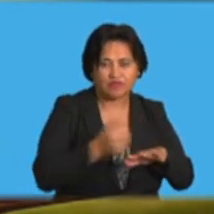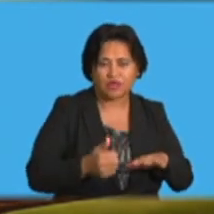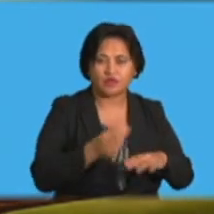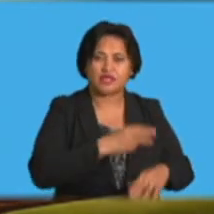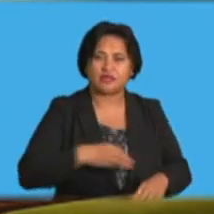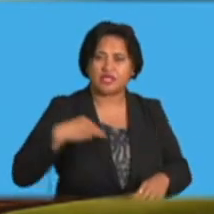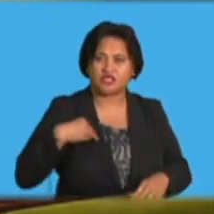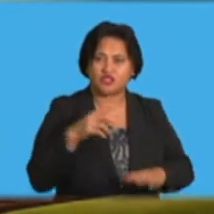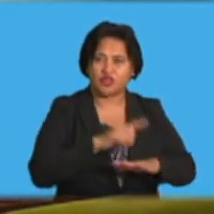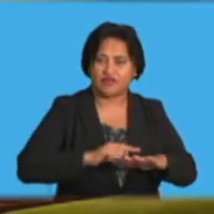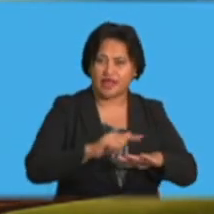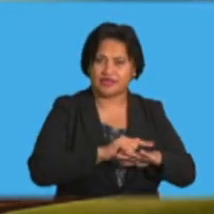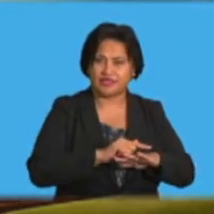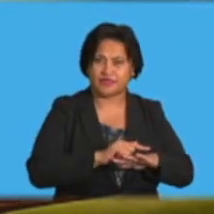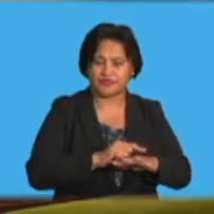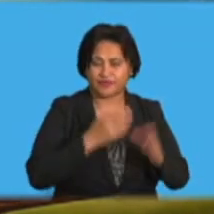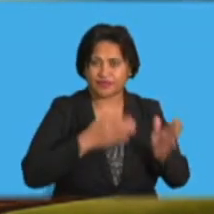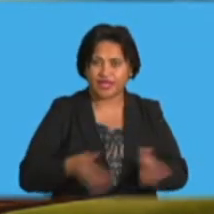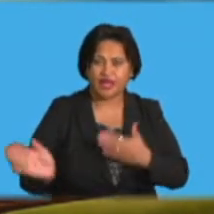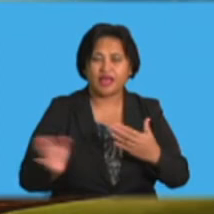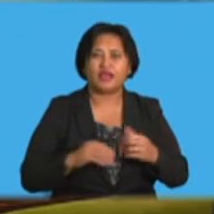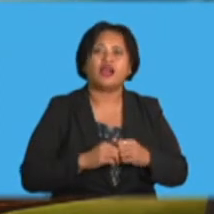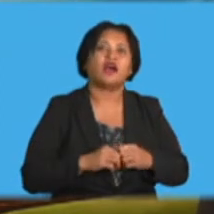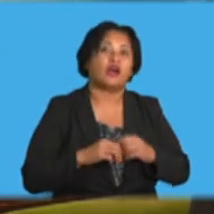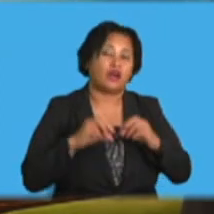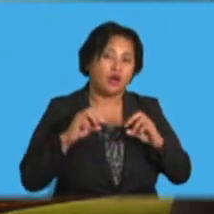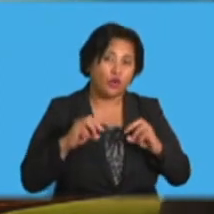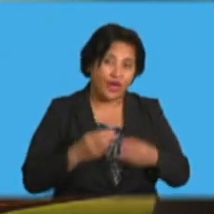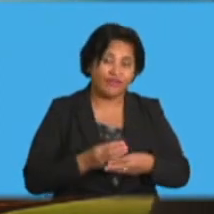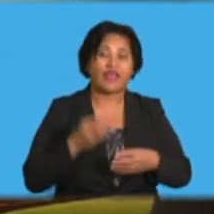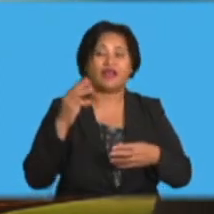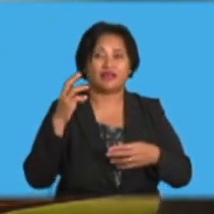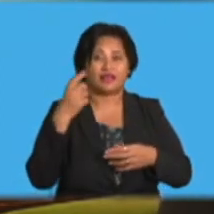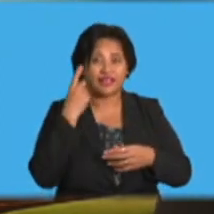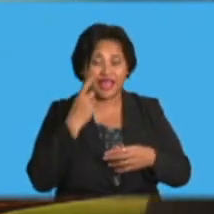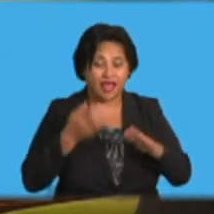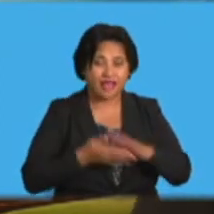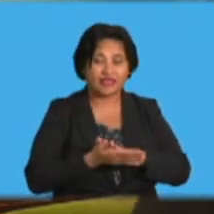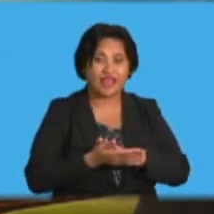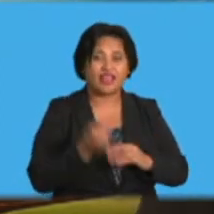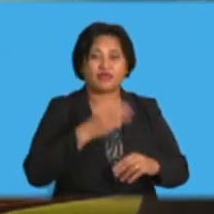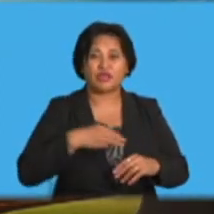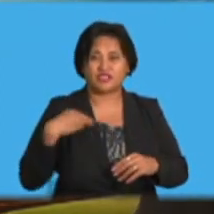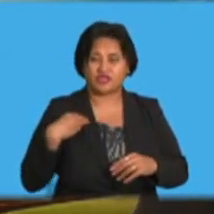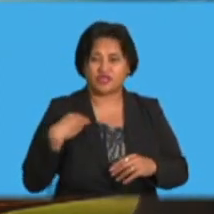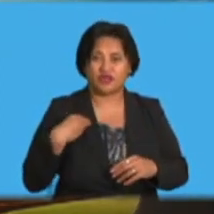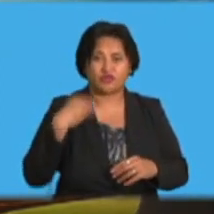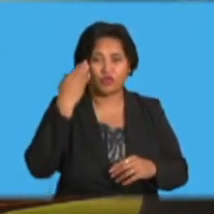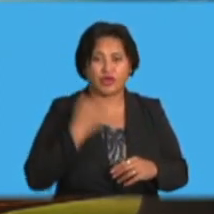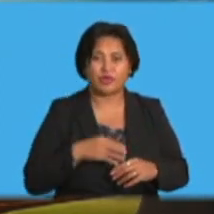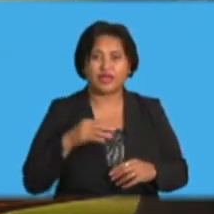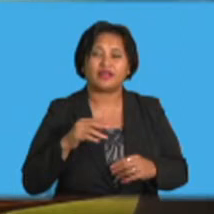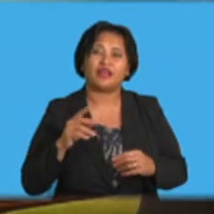made, Madam Speaker. Welfare care, Madam Speaker, through the Ministry of Children, Women and Poverty Alleviation, we have provided an